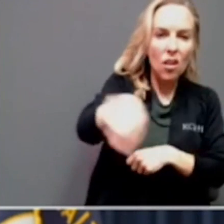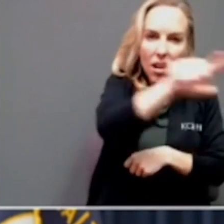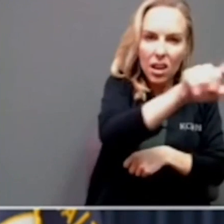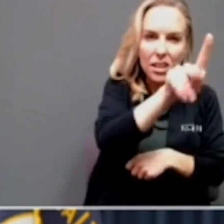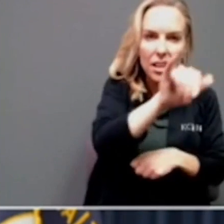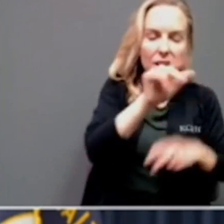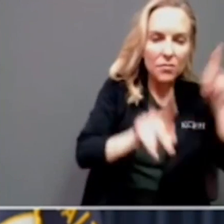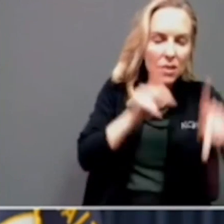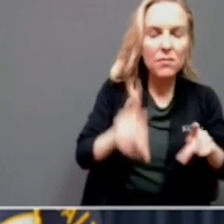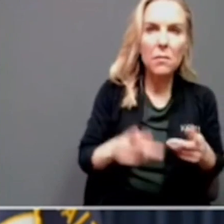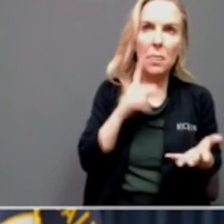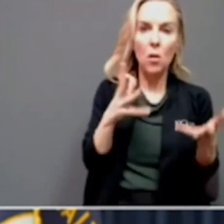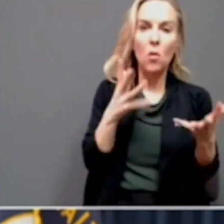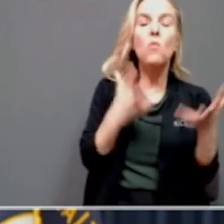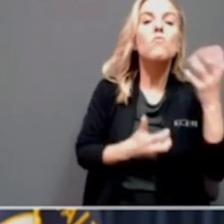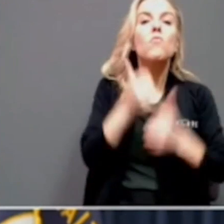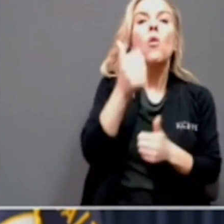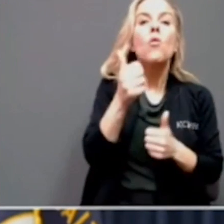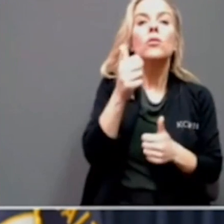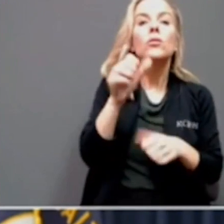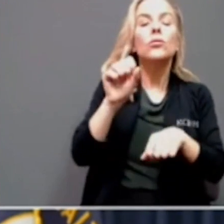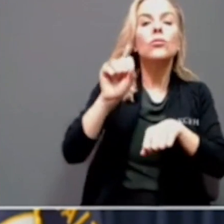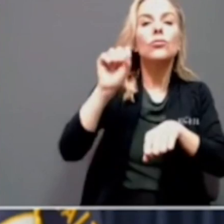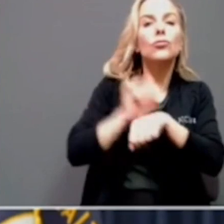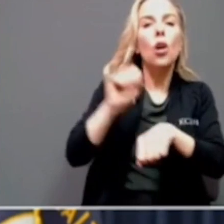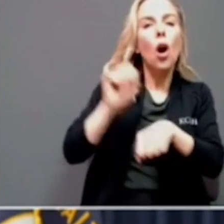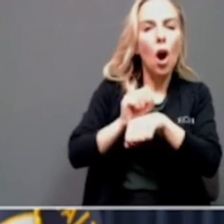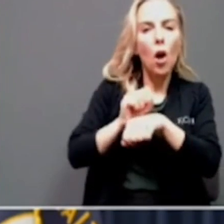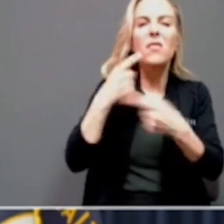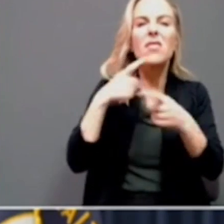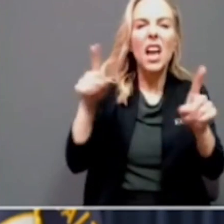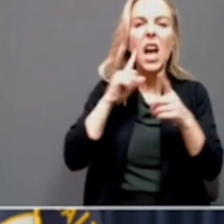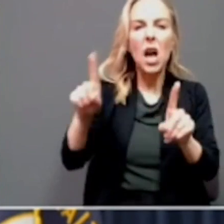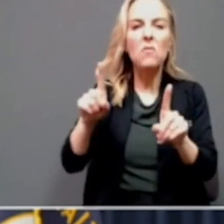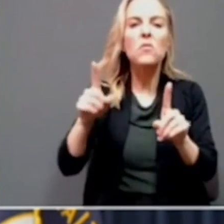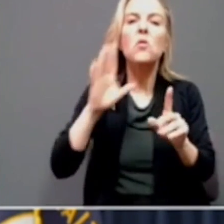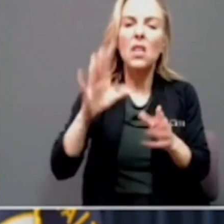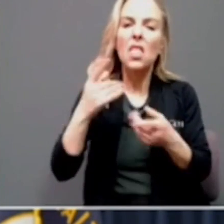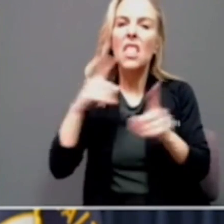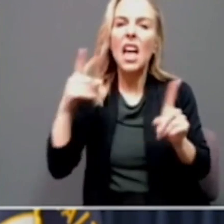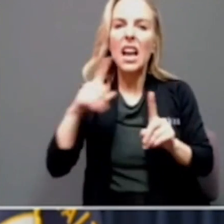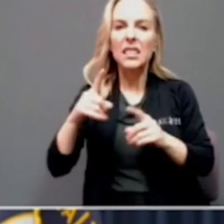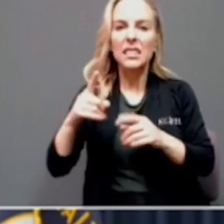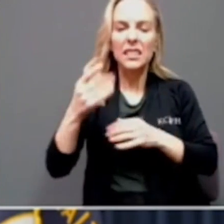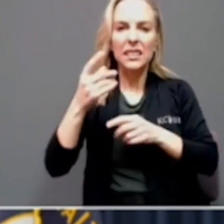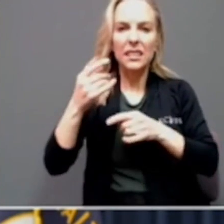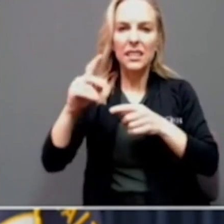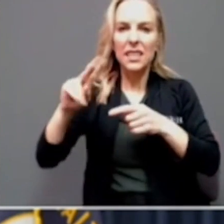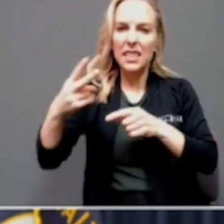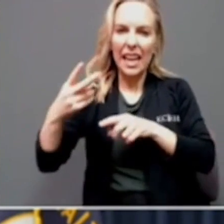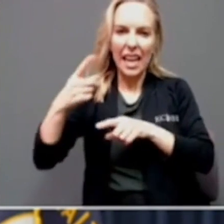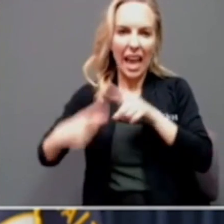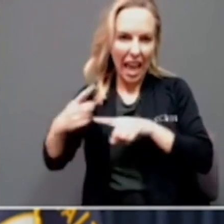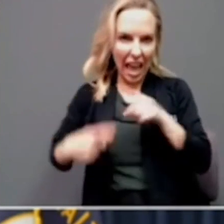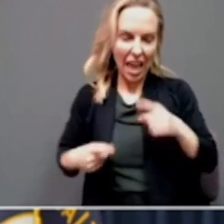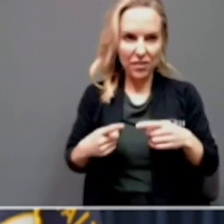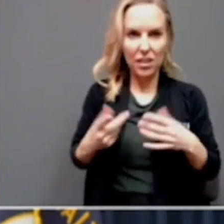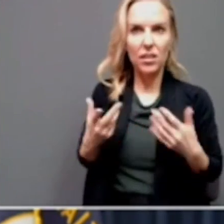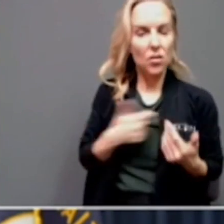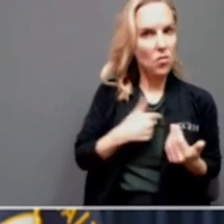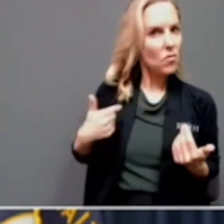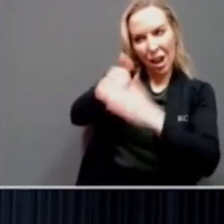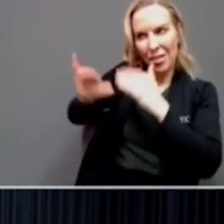the jobs announcements in the second half of any given year, a whole lot near the end of the year. So we are on an